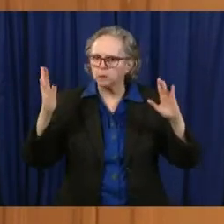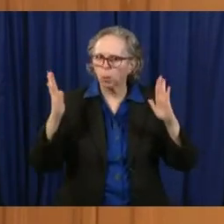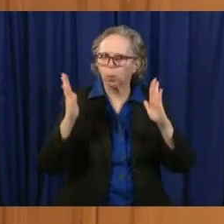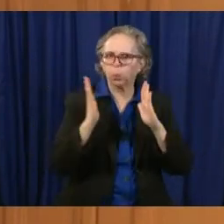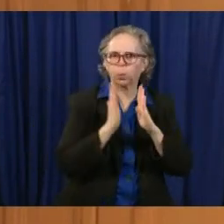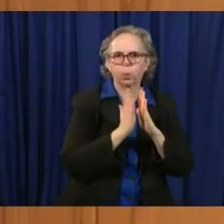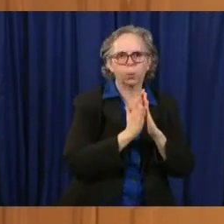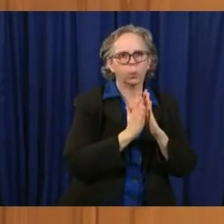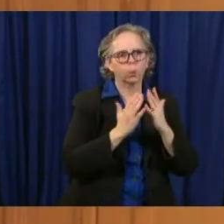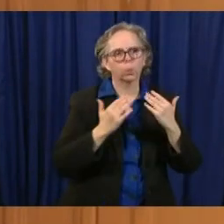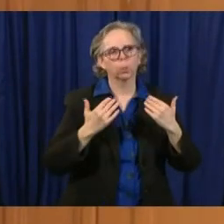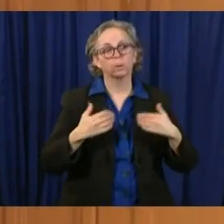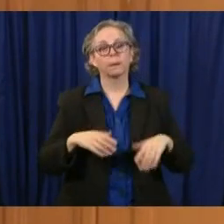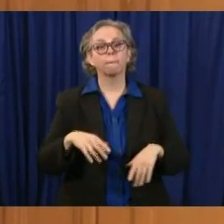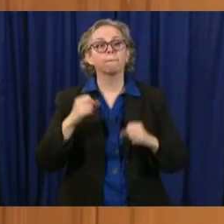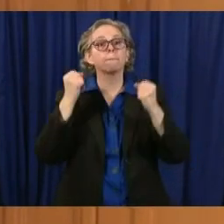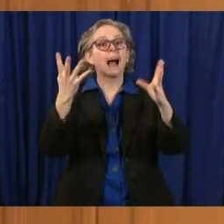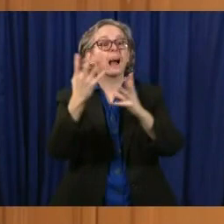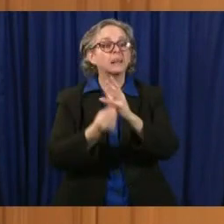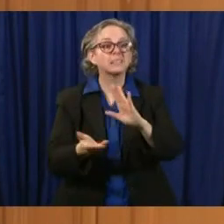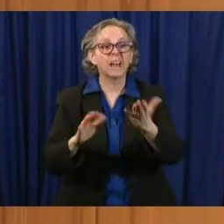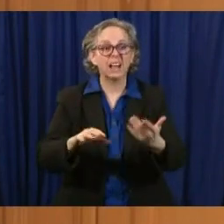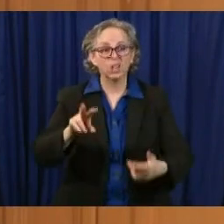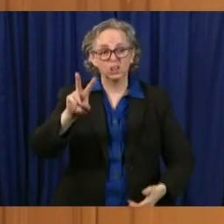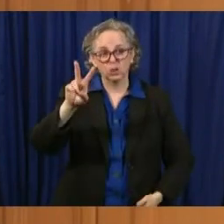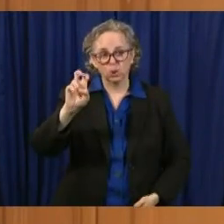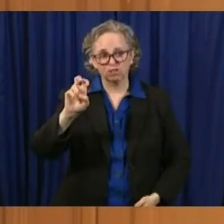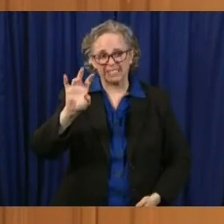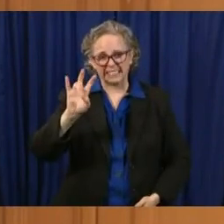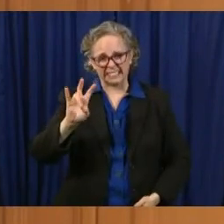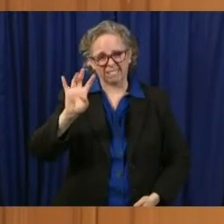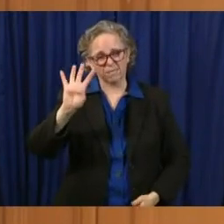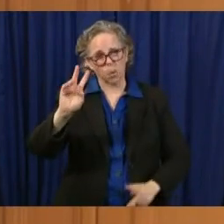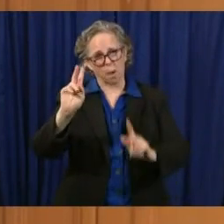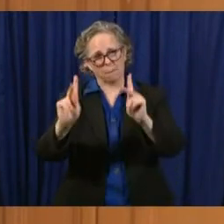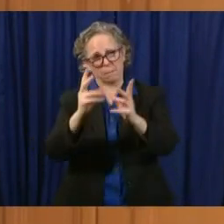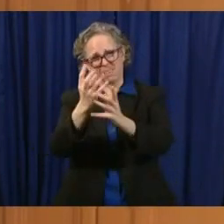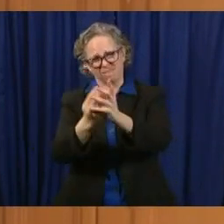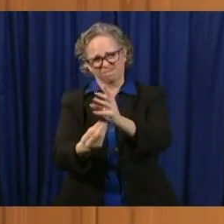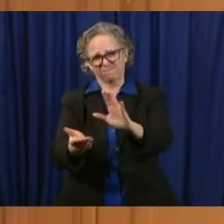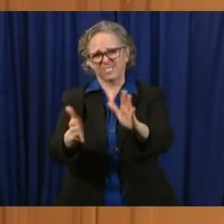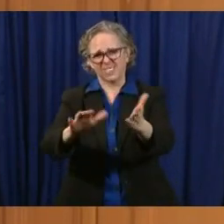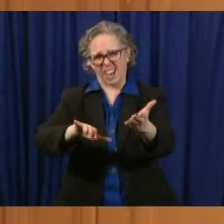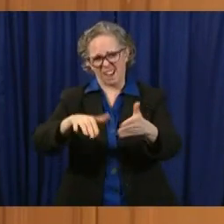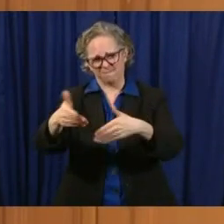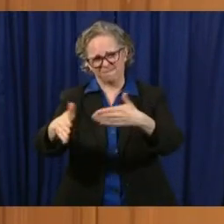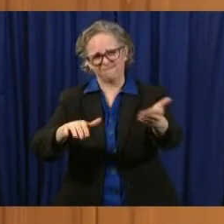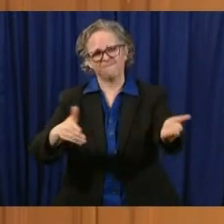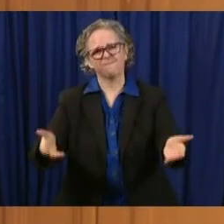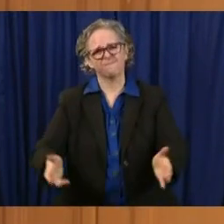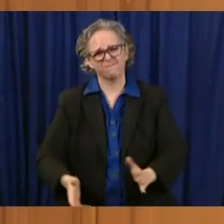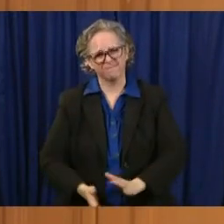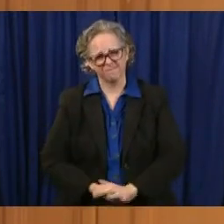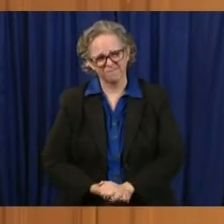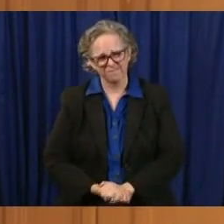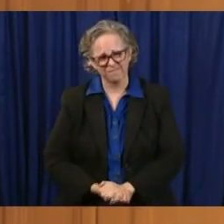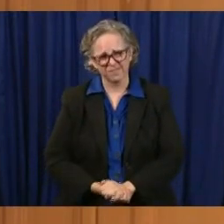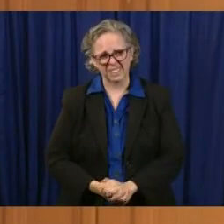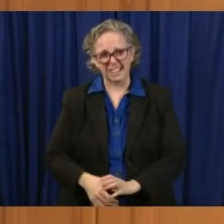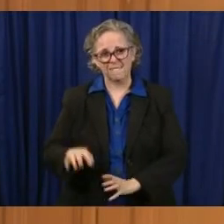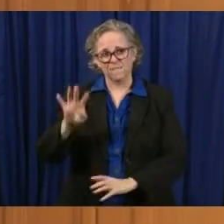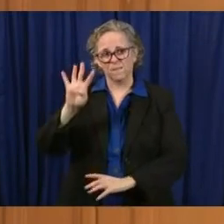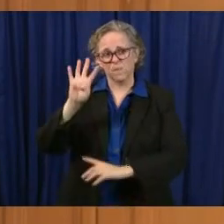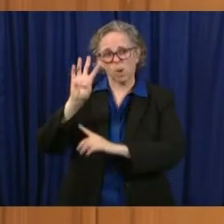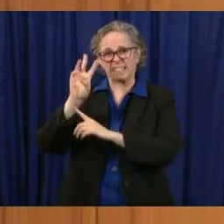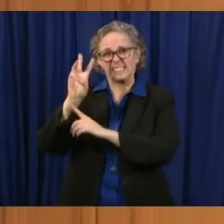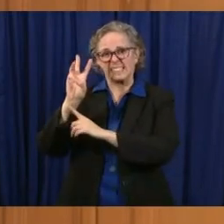deaths are now at 274 in the state of Ohio. 46 of our counties have